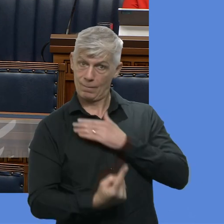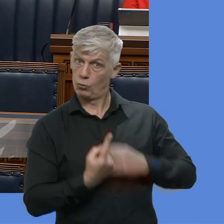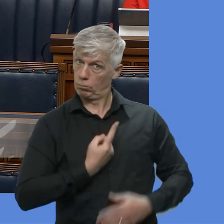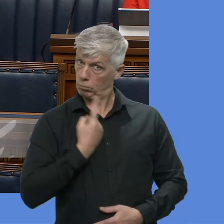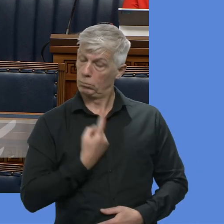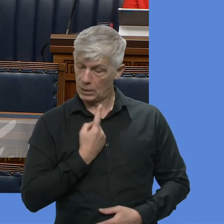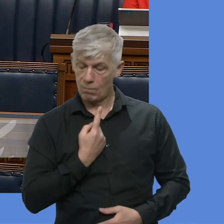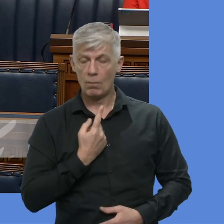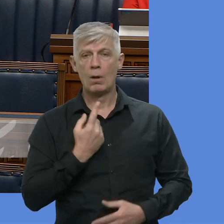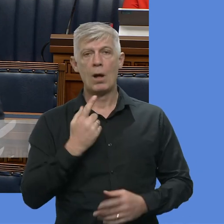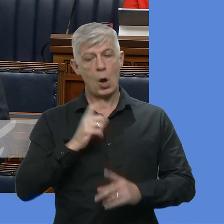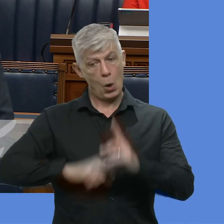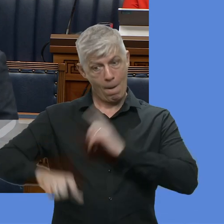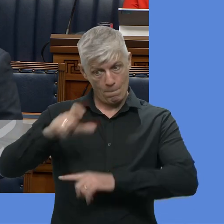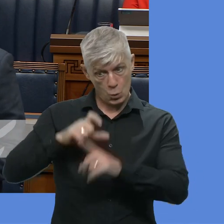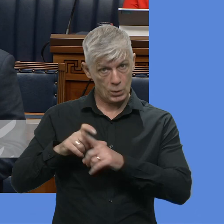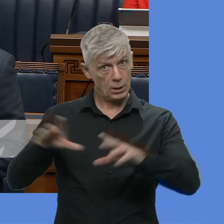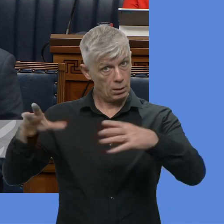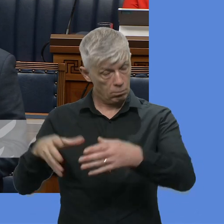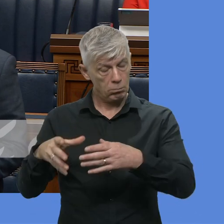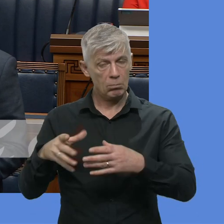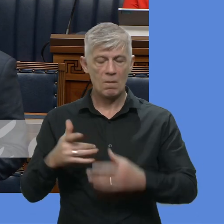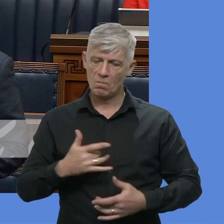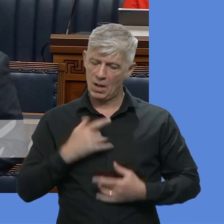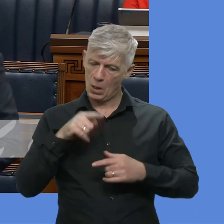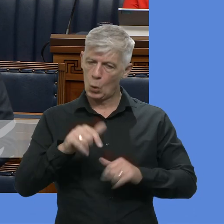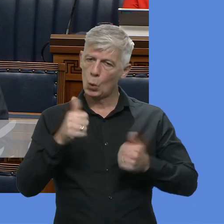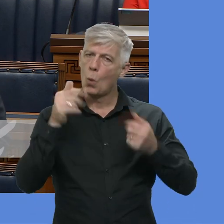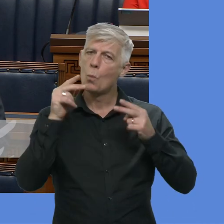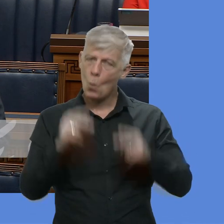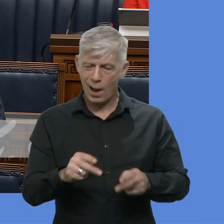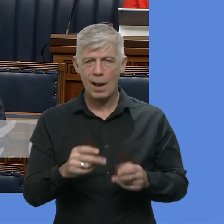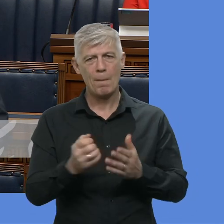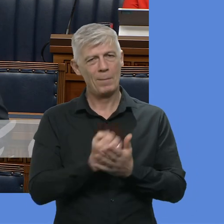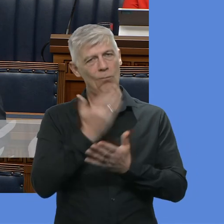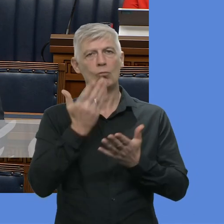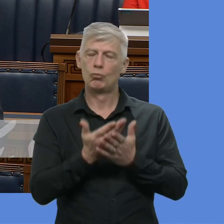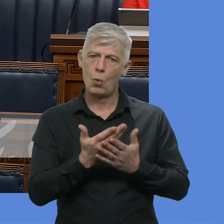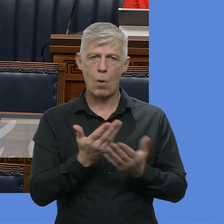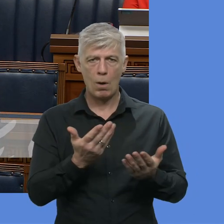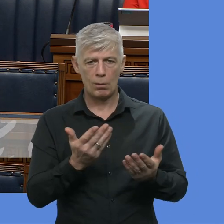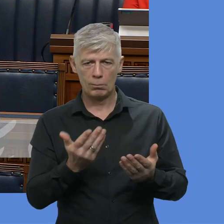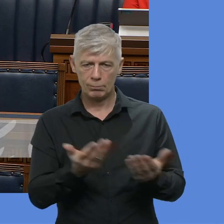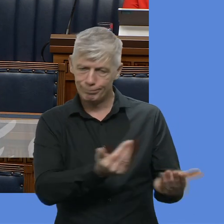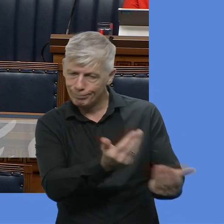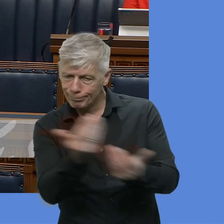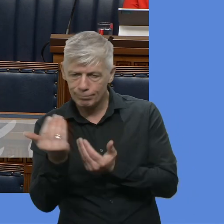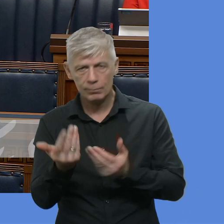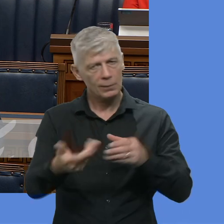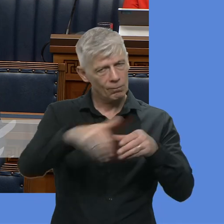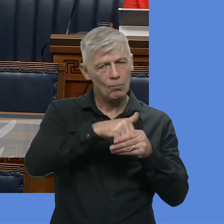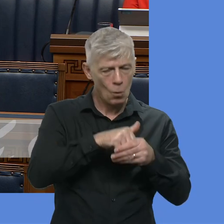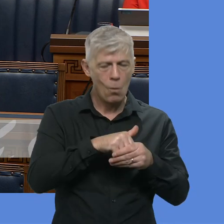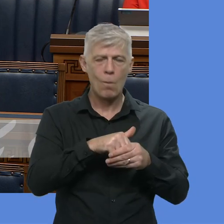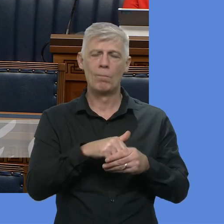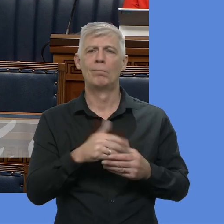and a community point of view, it's a great way of getting more people involved and getting